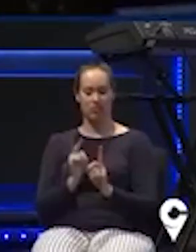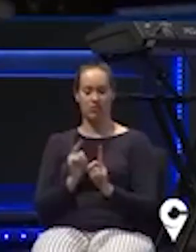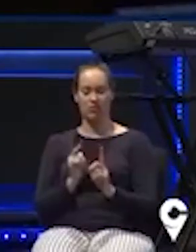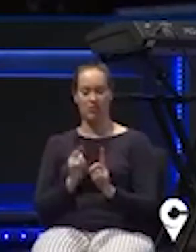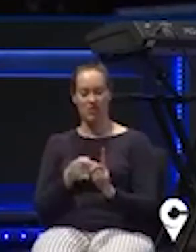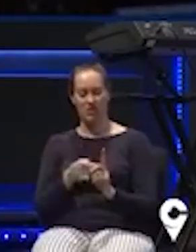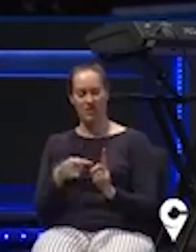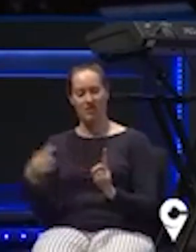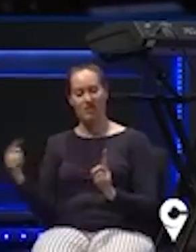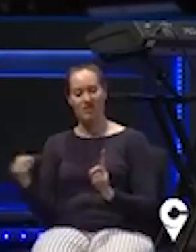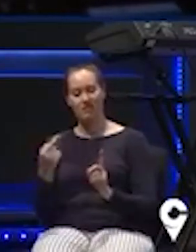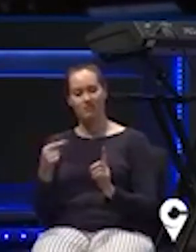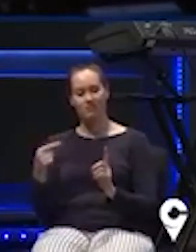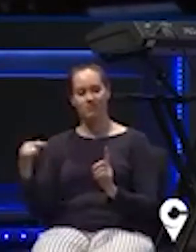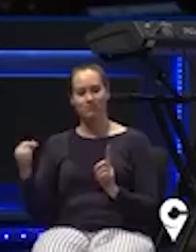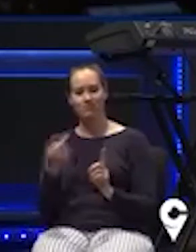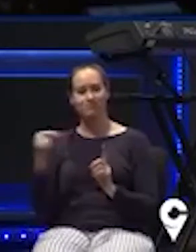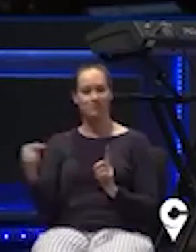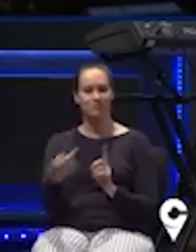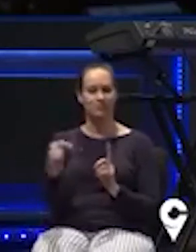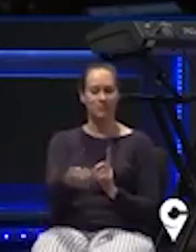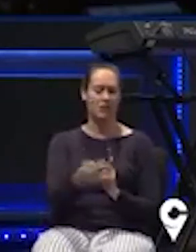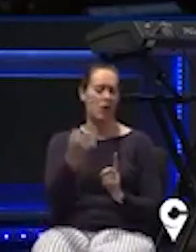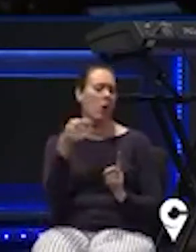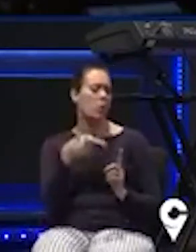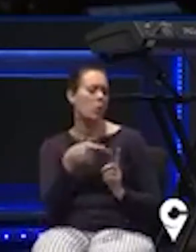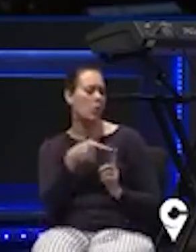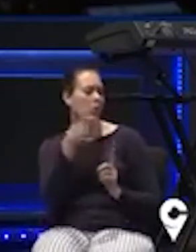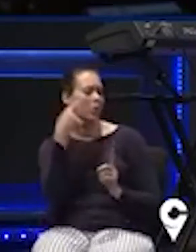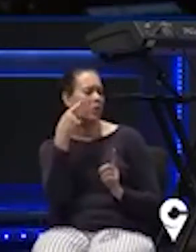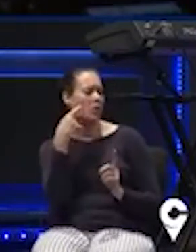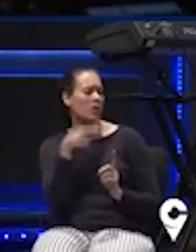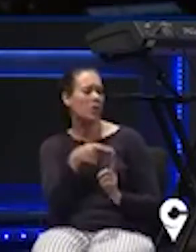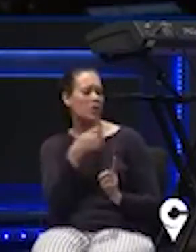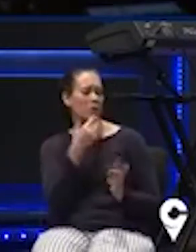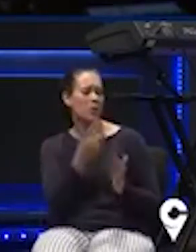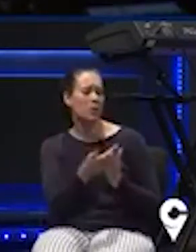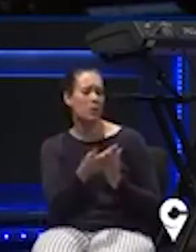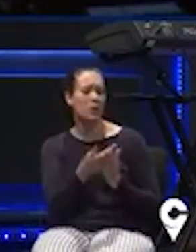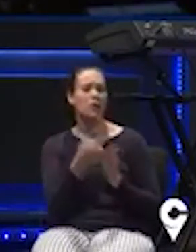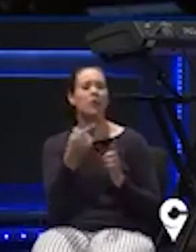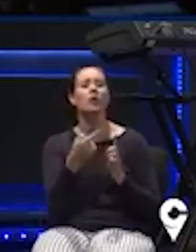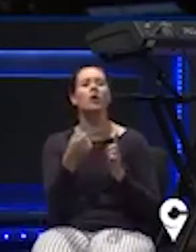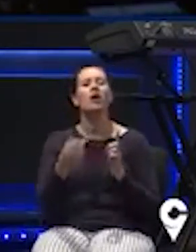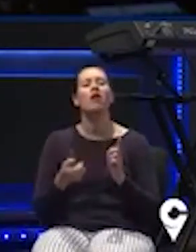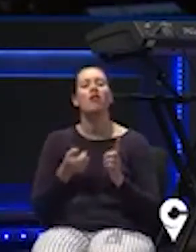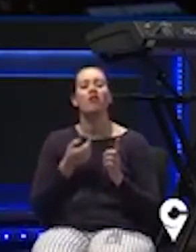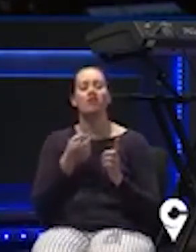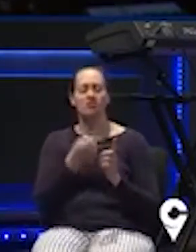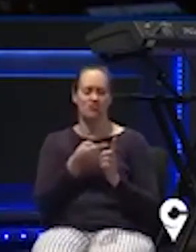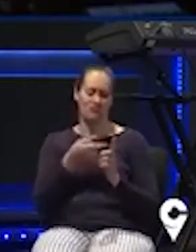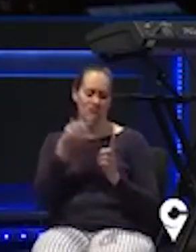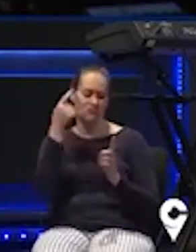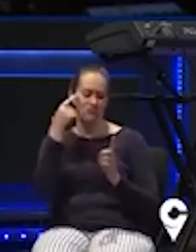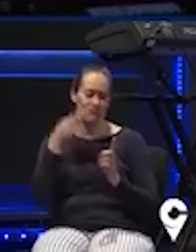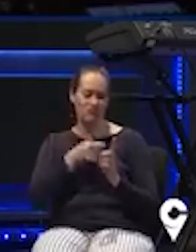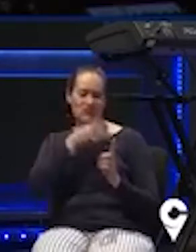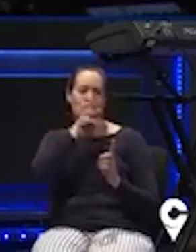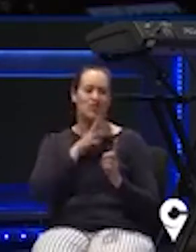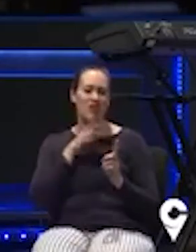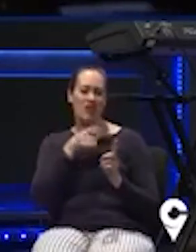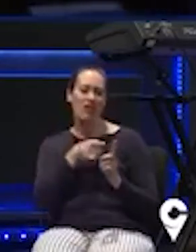say you are, save yourself. Come down from the cross and, hey, while you're at it, save me too. And Jesus could have said, sucker,